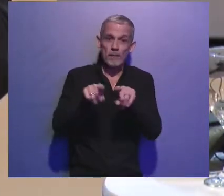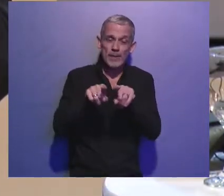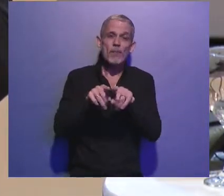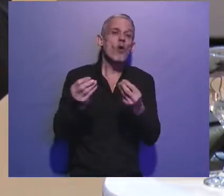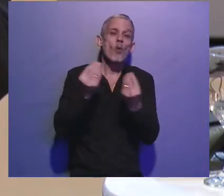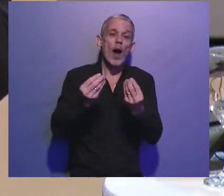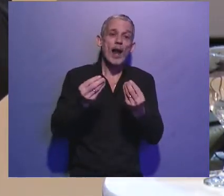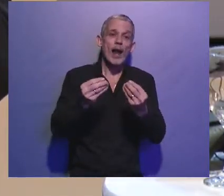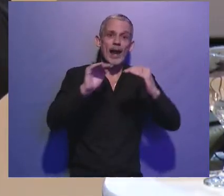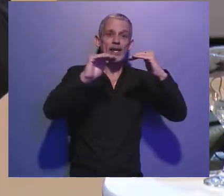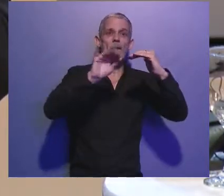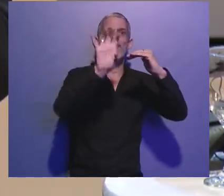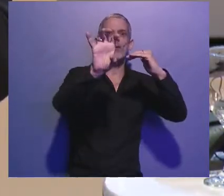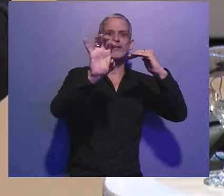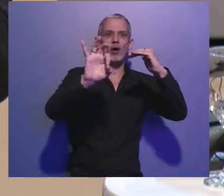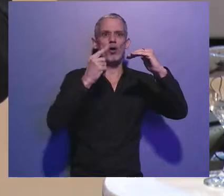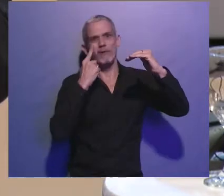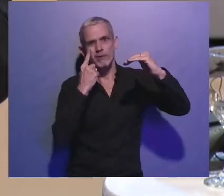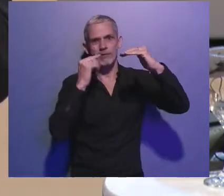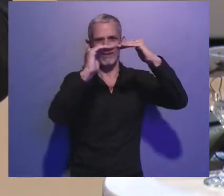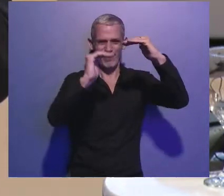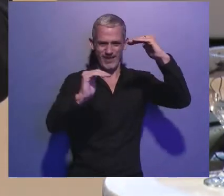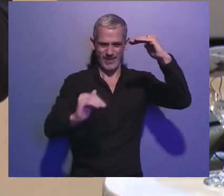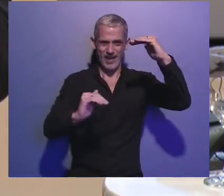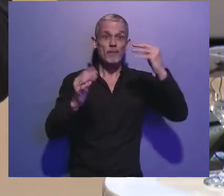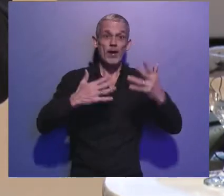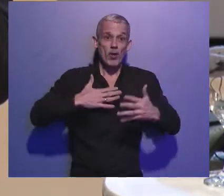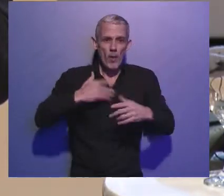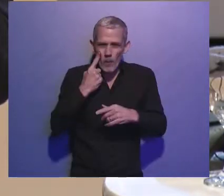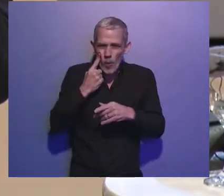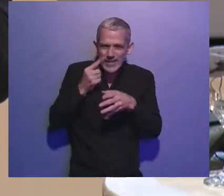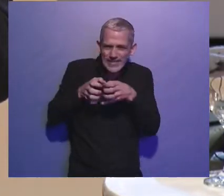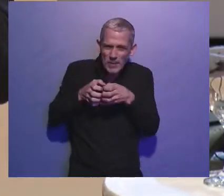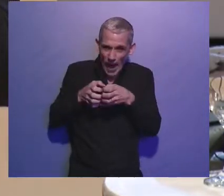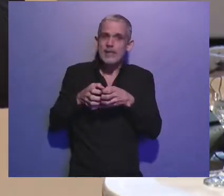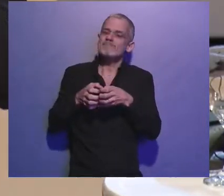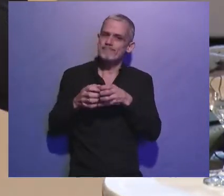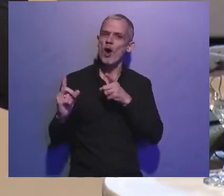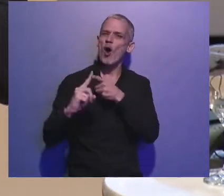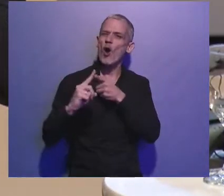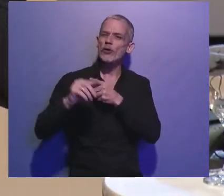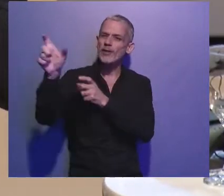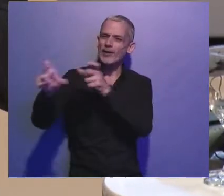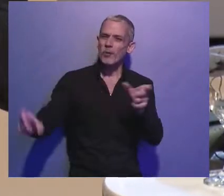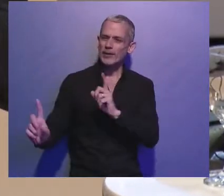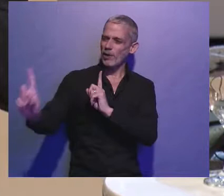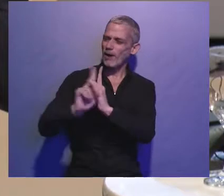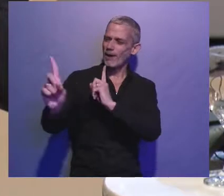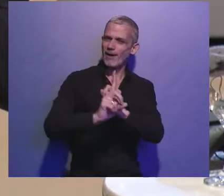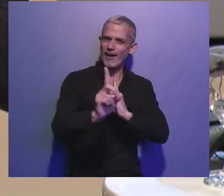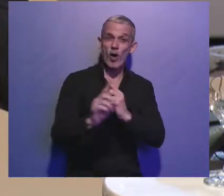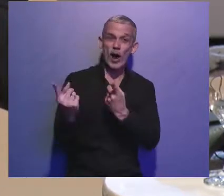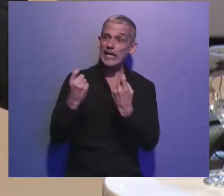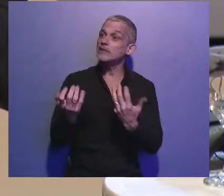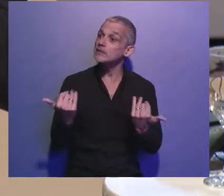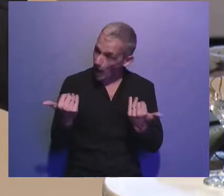level is the level very much in touch with the people, in touch with the population, in touch with their needs.